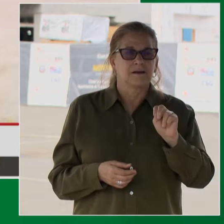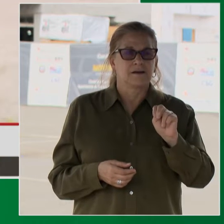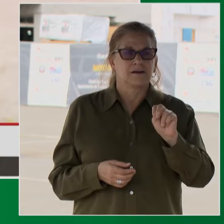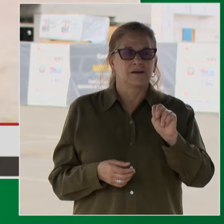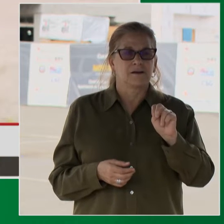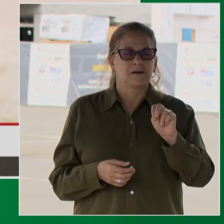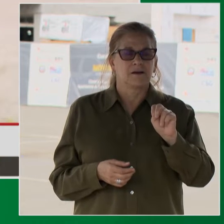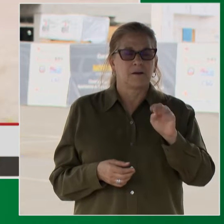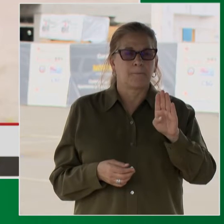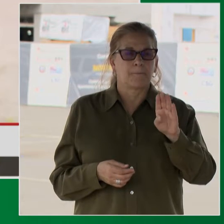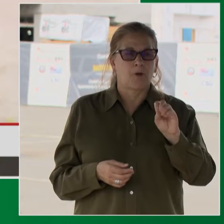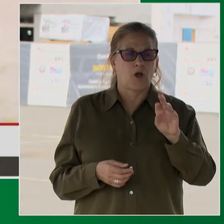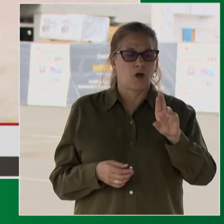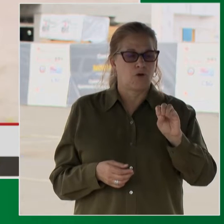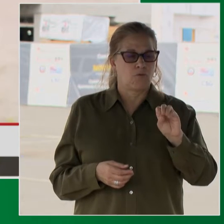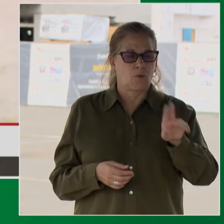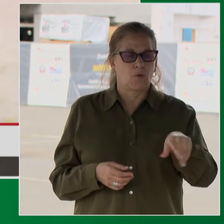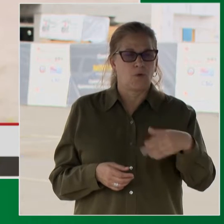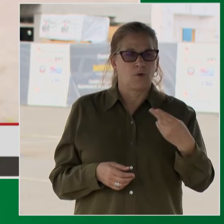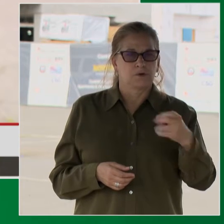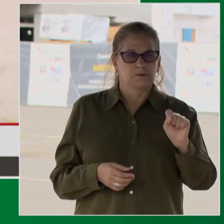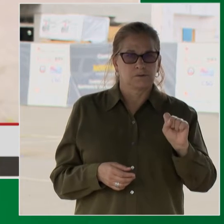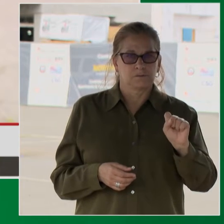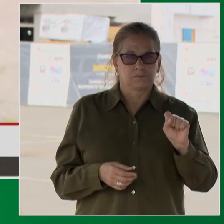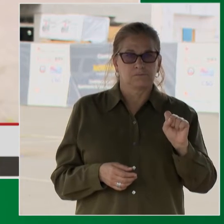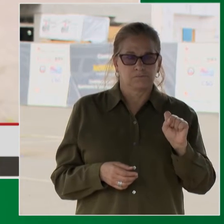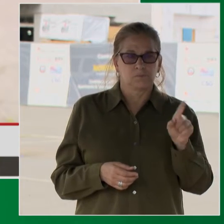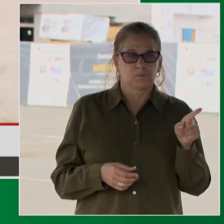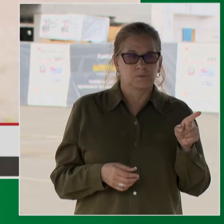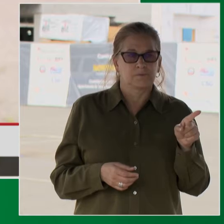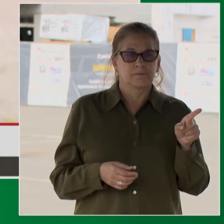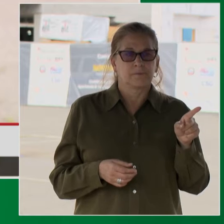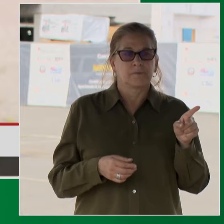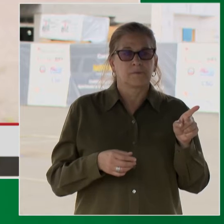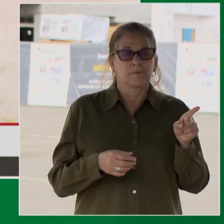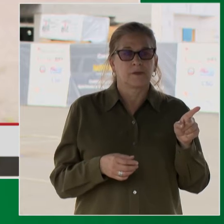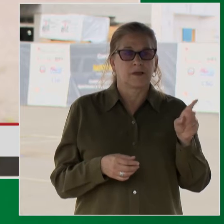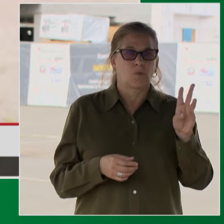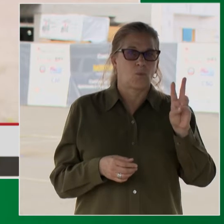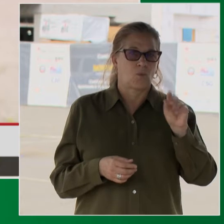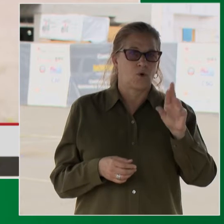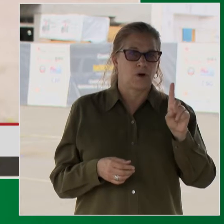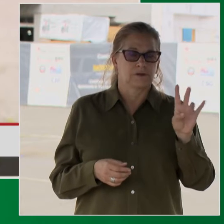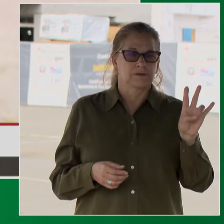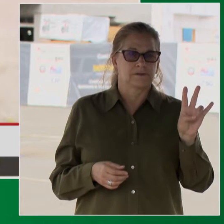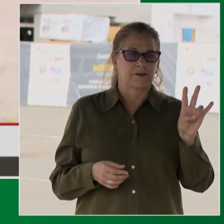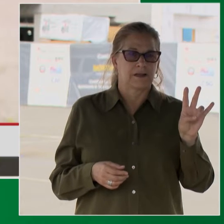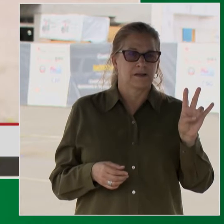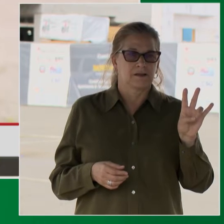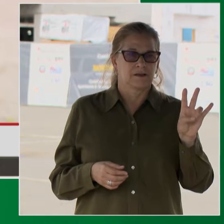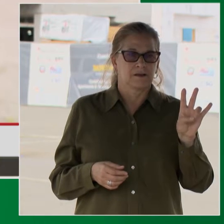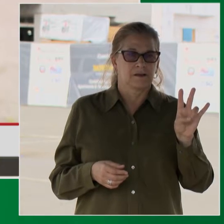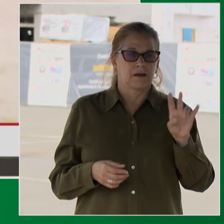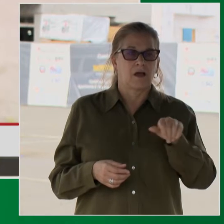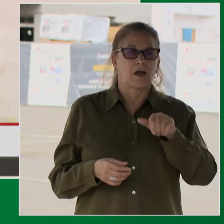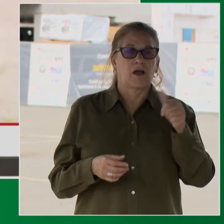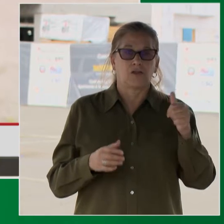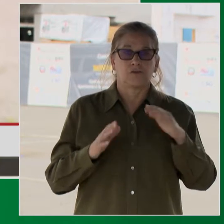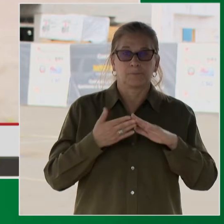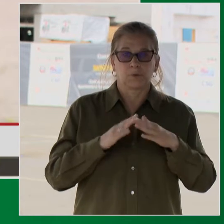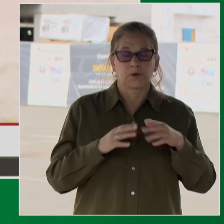a grocer, a good food market, and how do we continue to advance those type of development projects that create